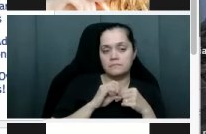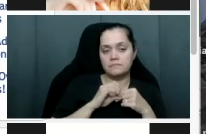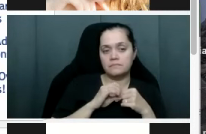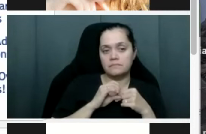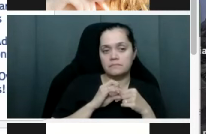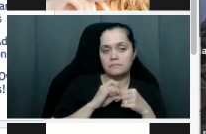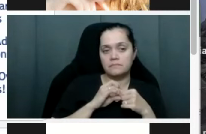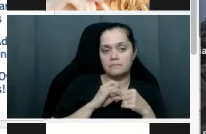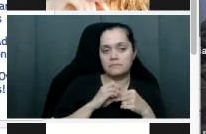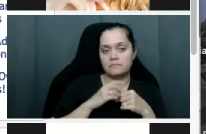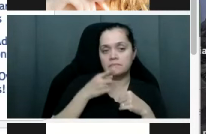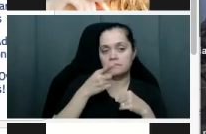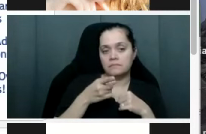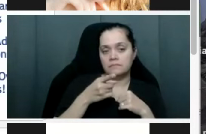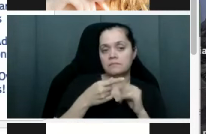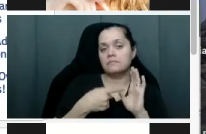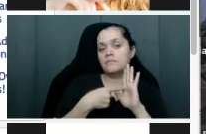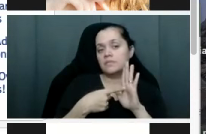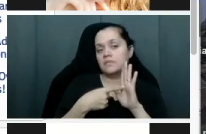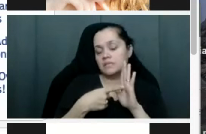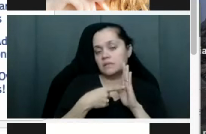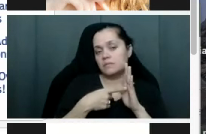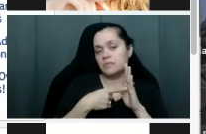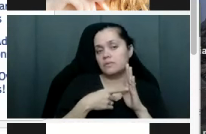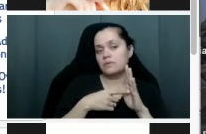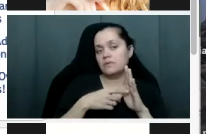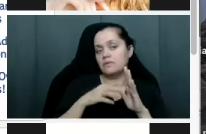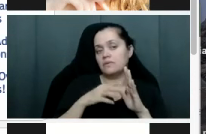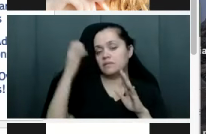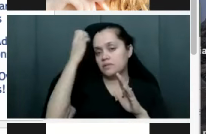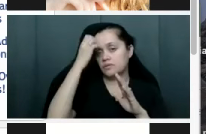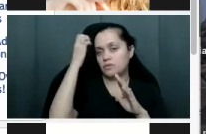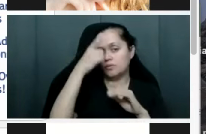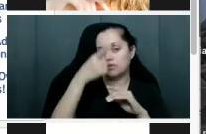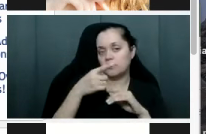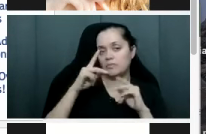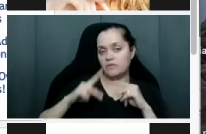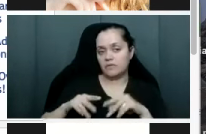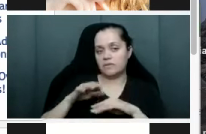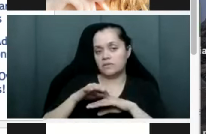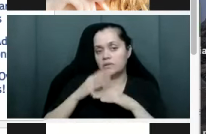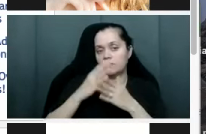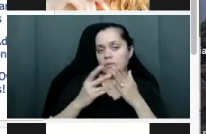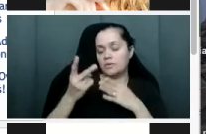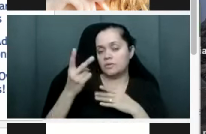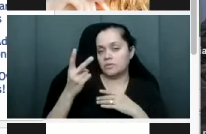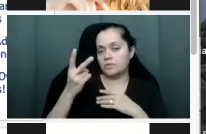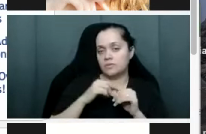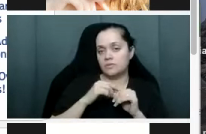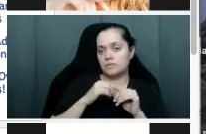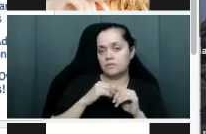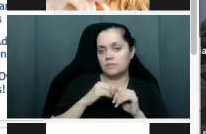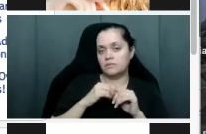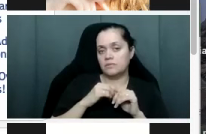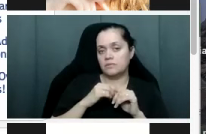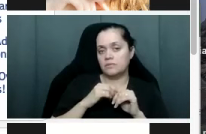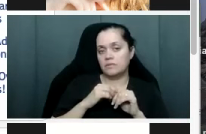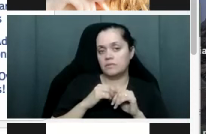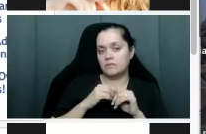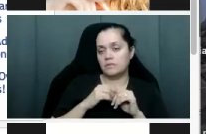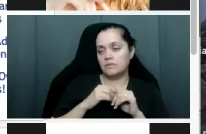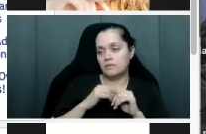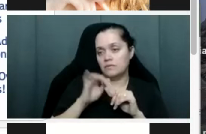All right, so here's an example of a textbook. It's Europe, Physical Geography Part 2. So for